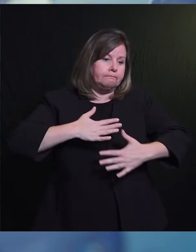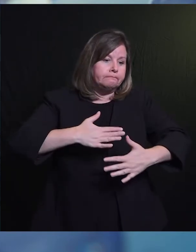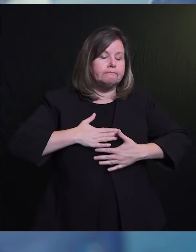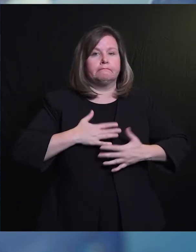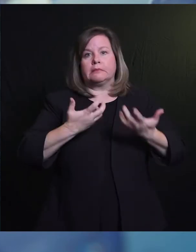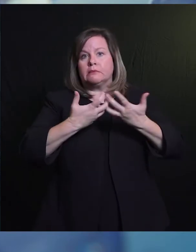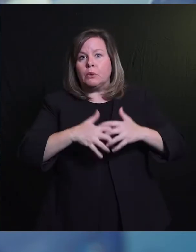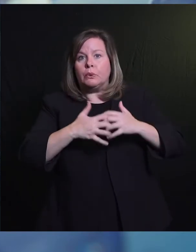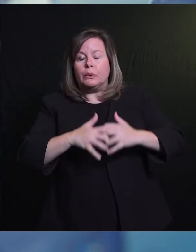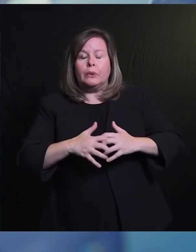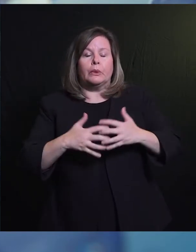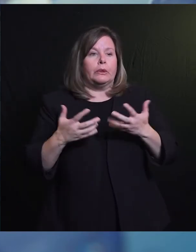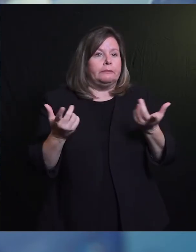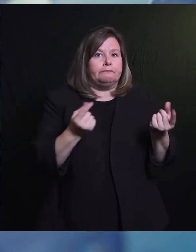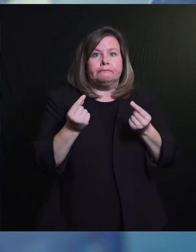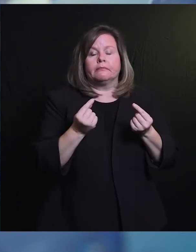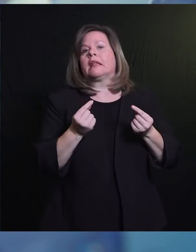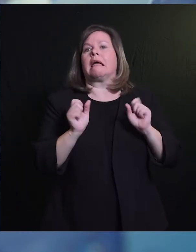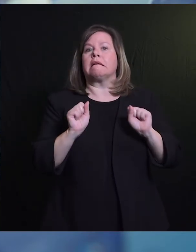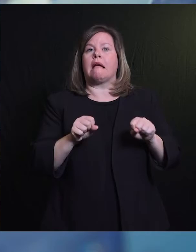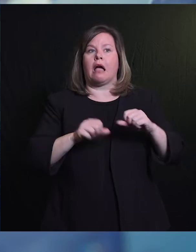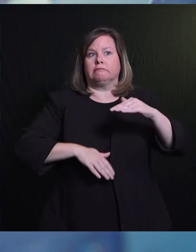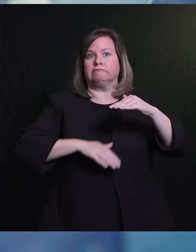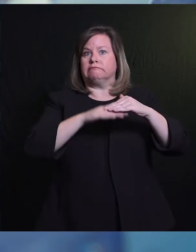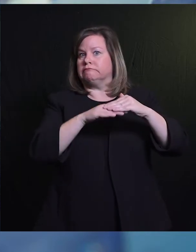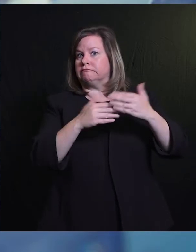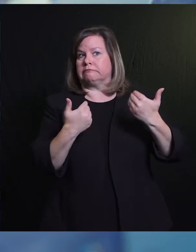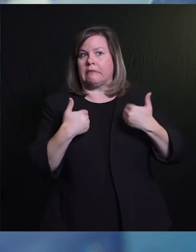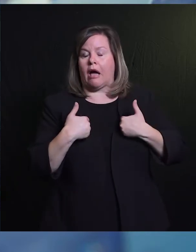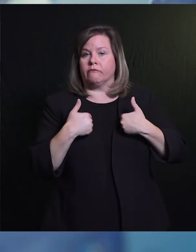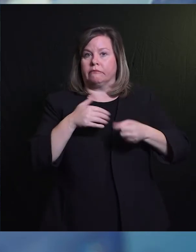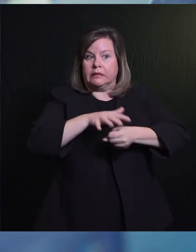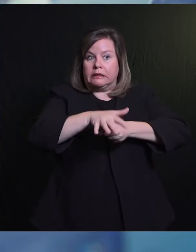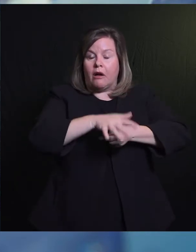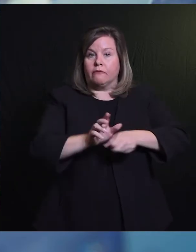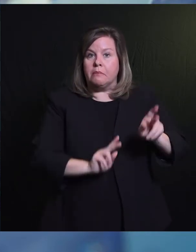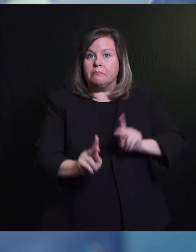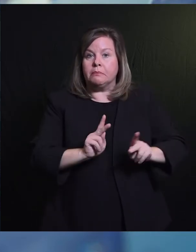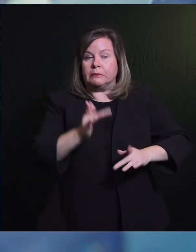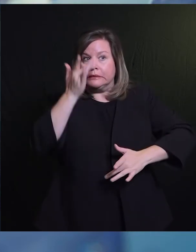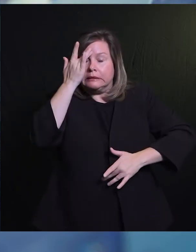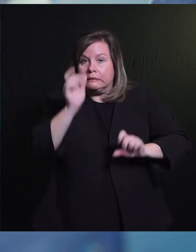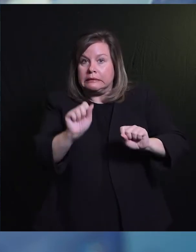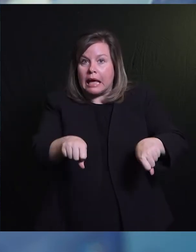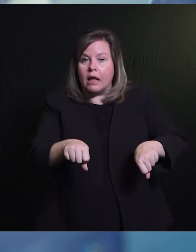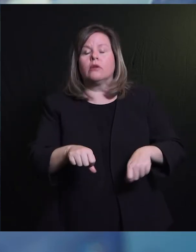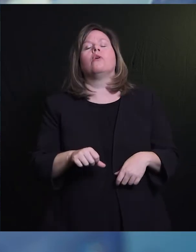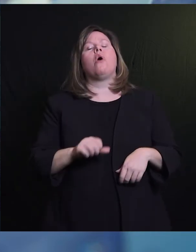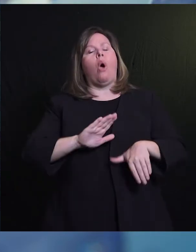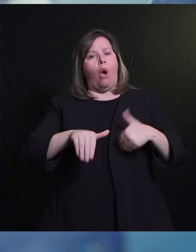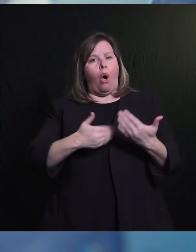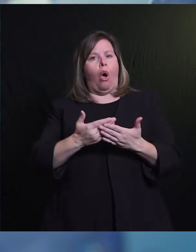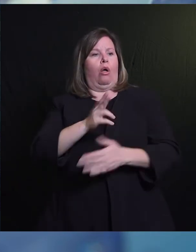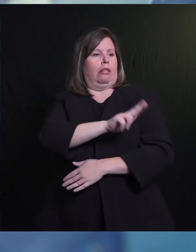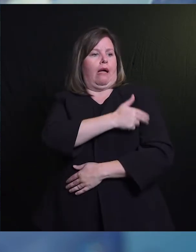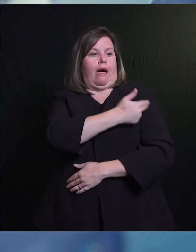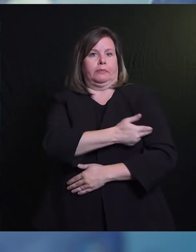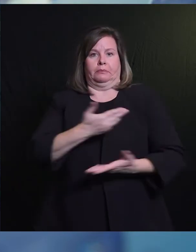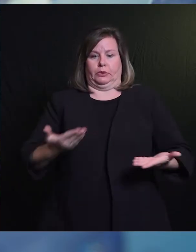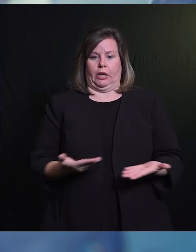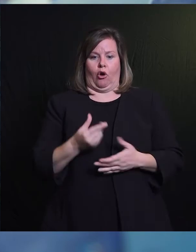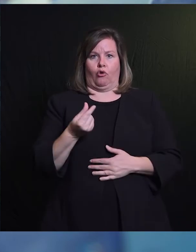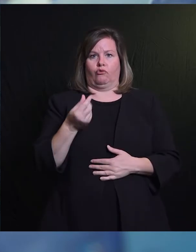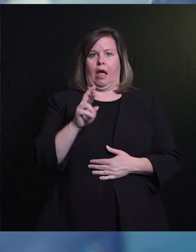on to the next phase? Right now, I've spoken to all of our hospitals here in Grand Rapids. They are all feeling as though they're in a strong,